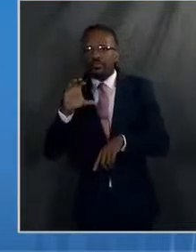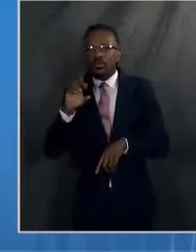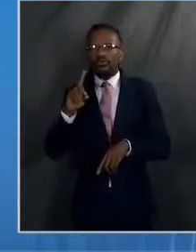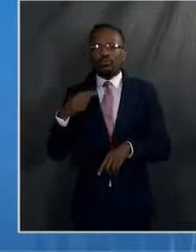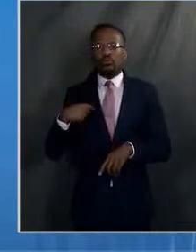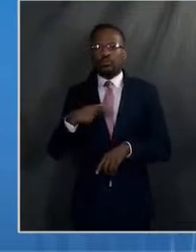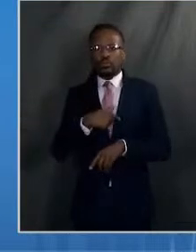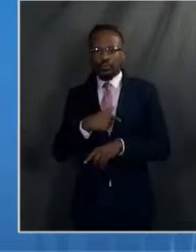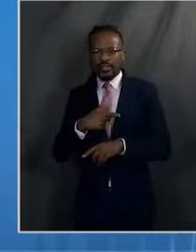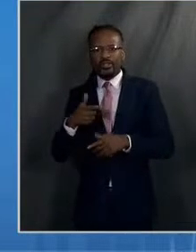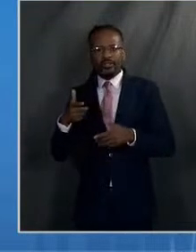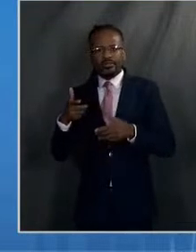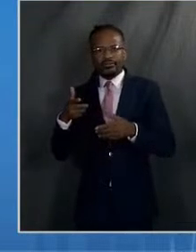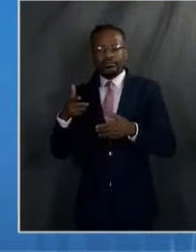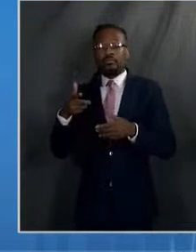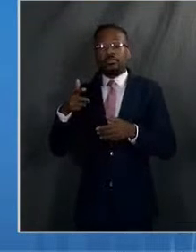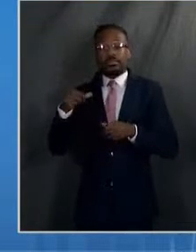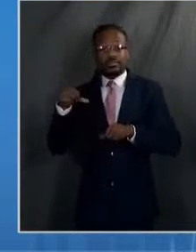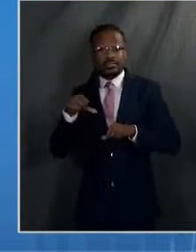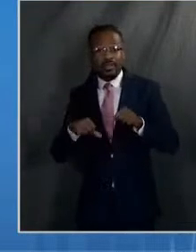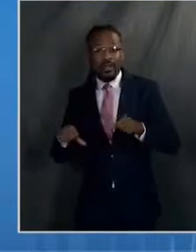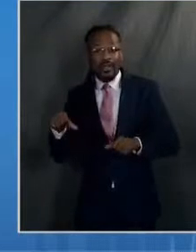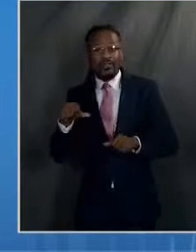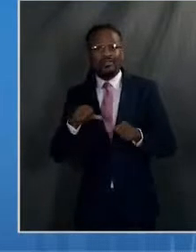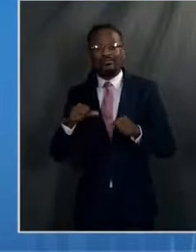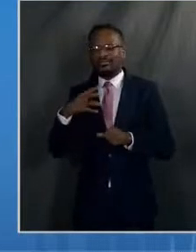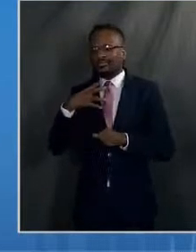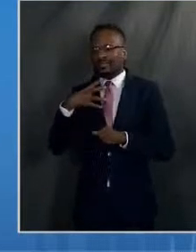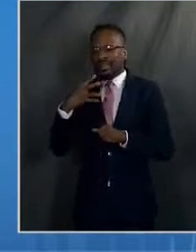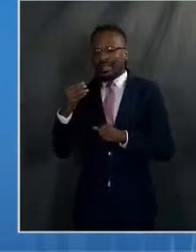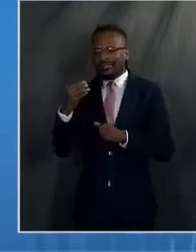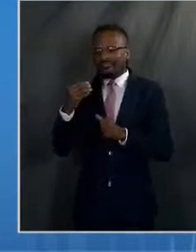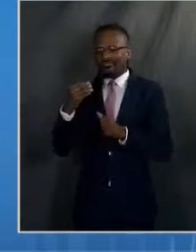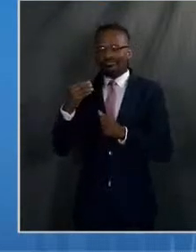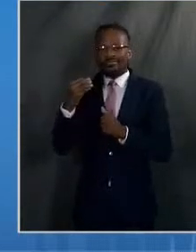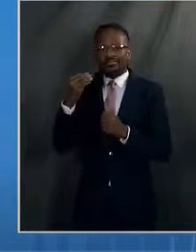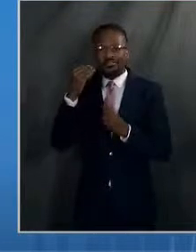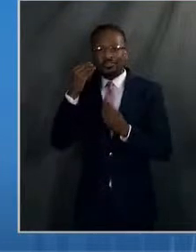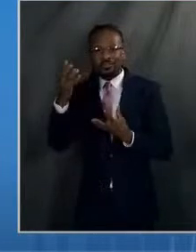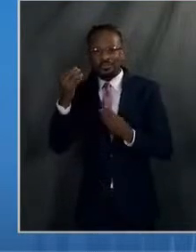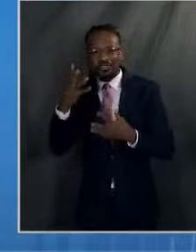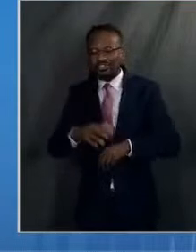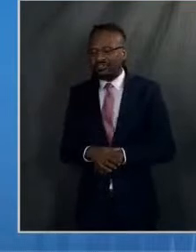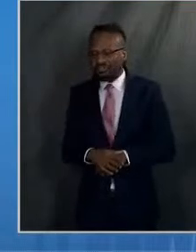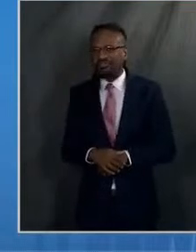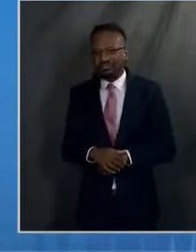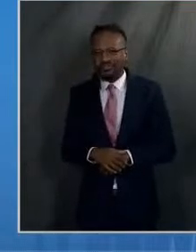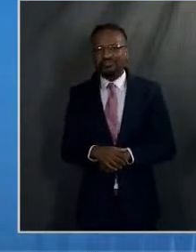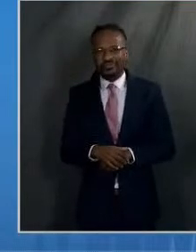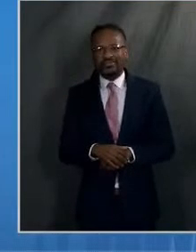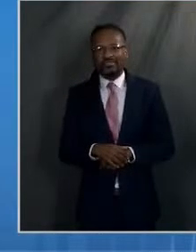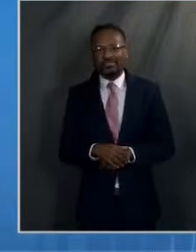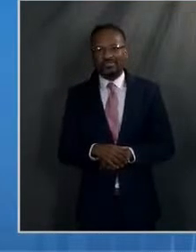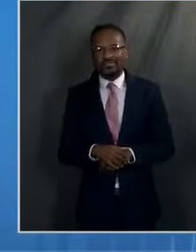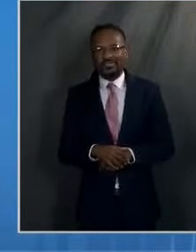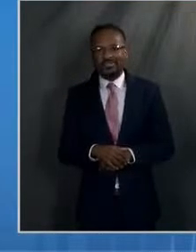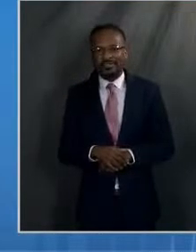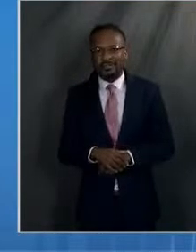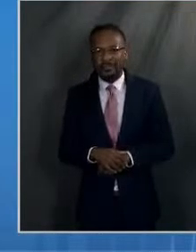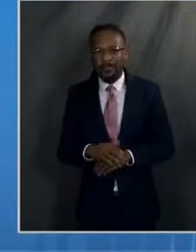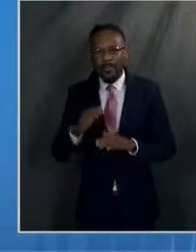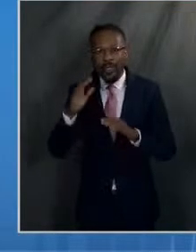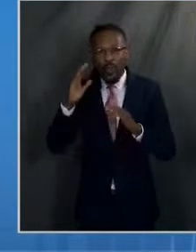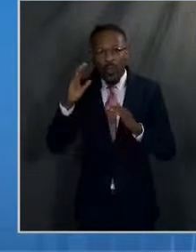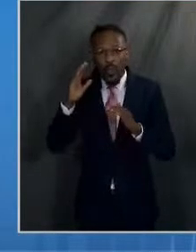transparent, science-based, and up-to-date information about the pandemic. I hope that 5 briefings in,